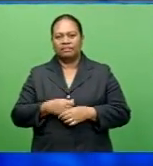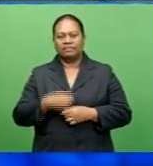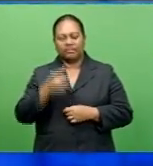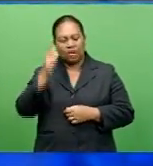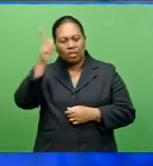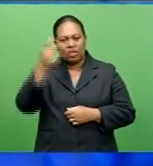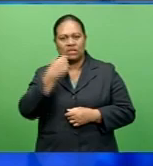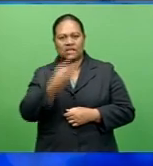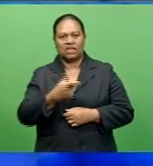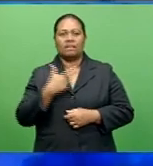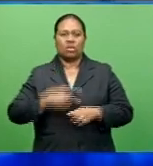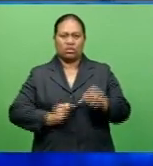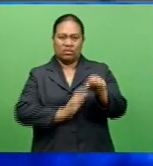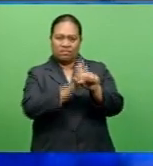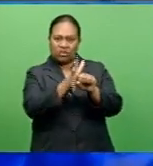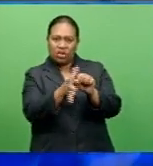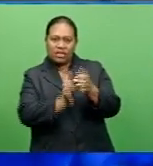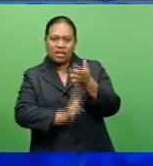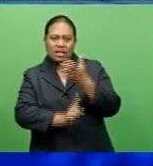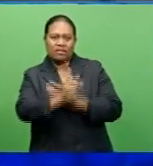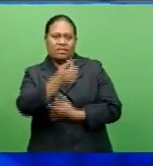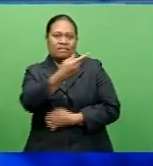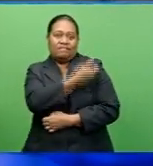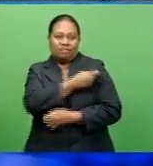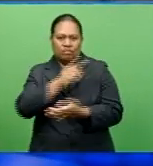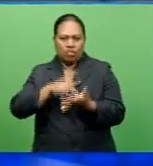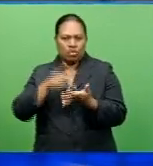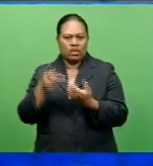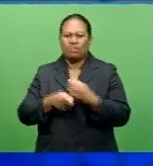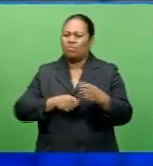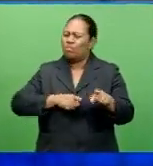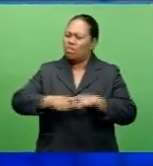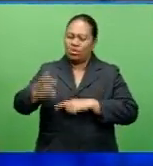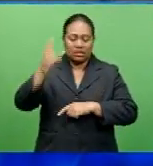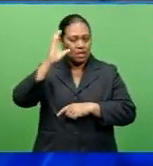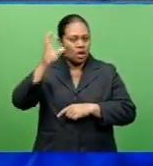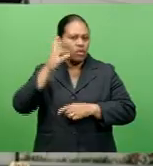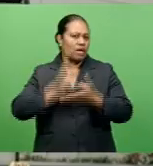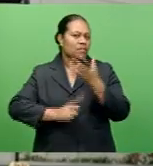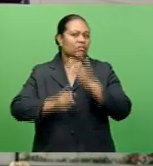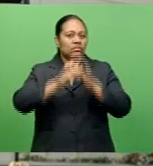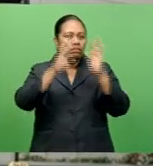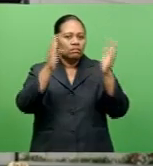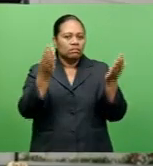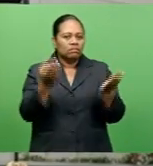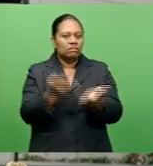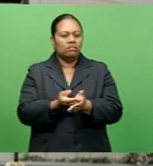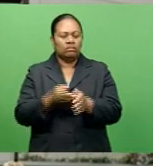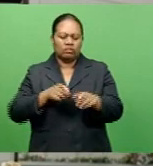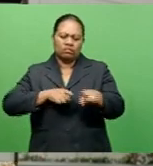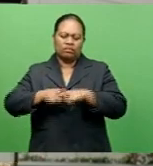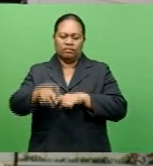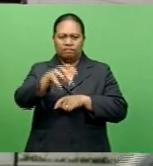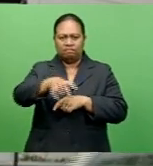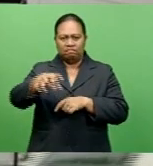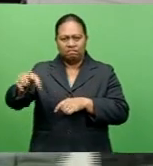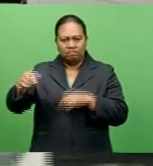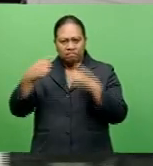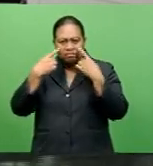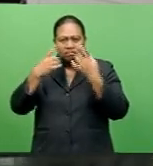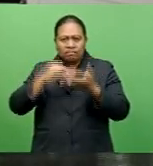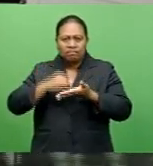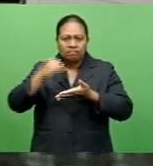to the COVID-19 vaccination programs in several countries around the world, while most sectors, together with consumption and